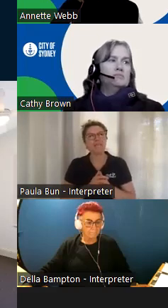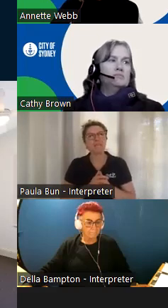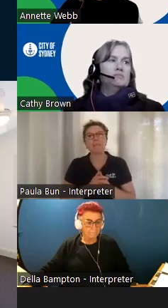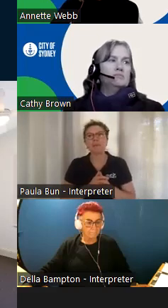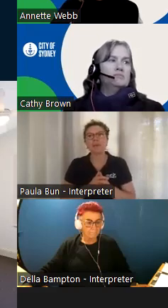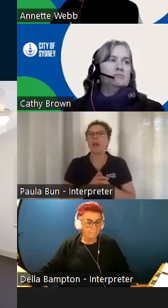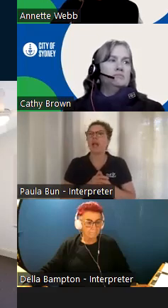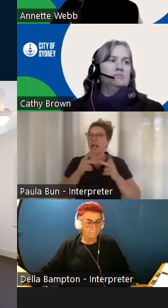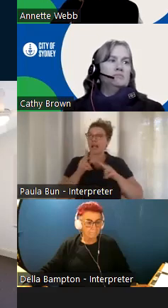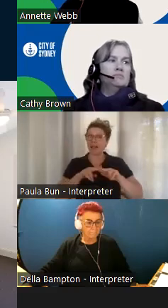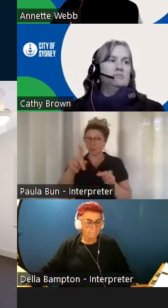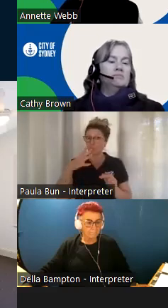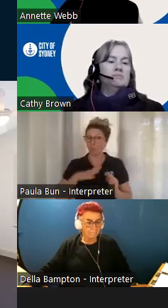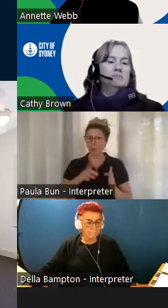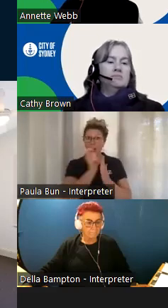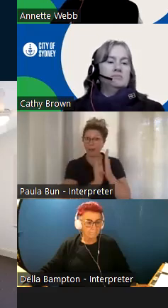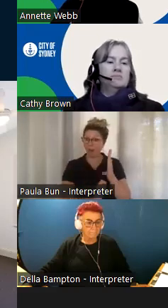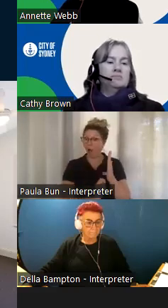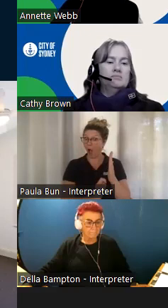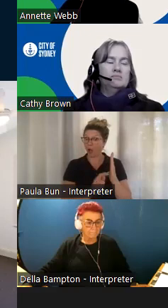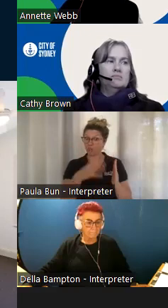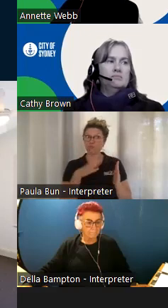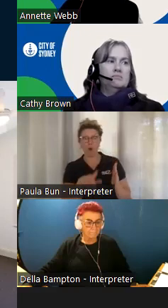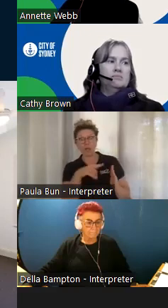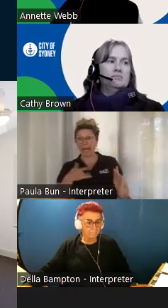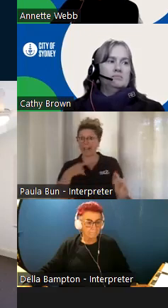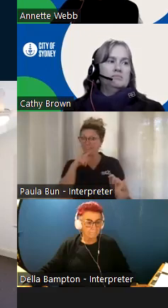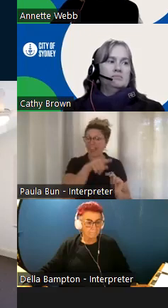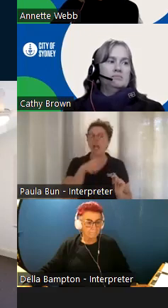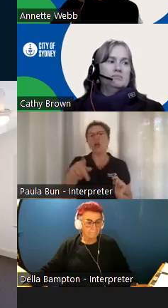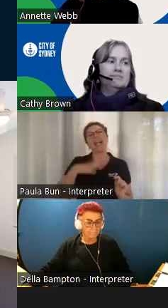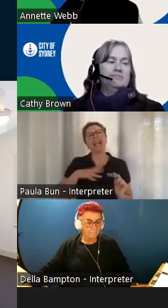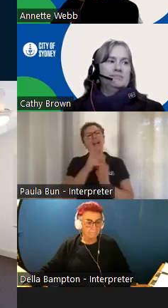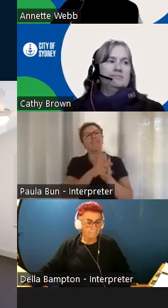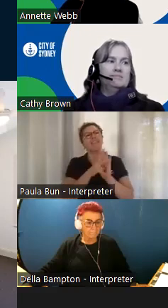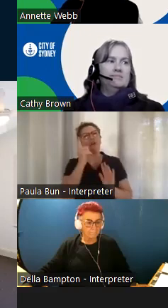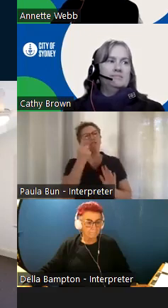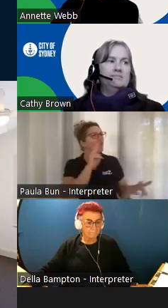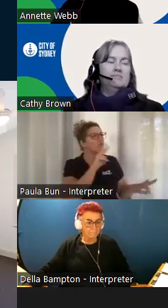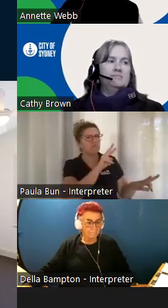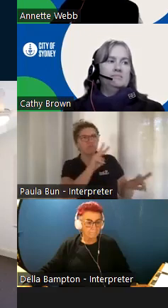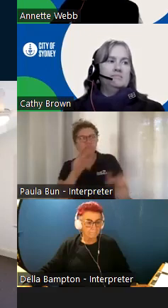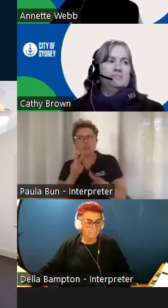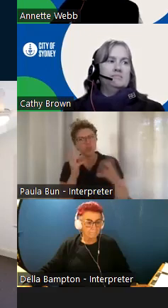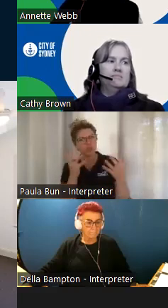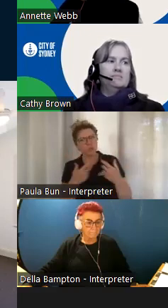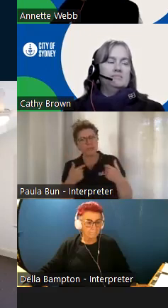property before starting your application, just to make sure it will meet your needs and your practice.